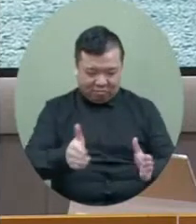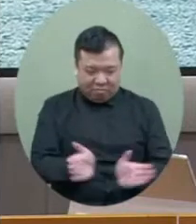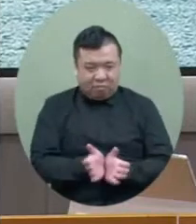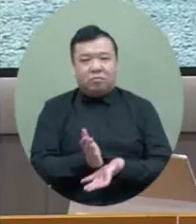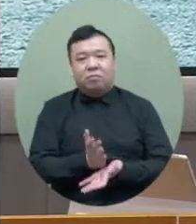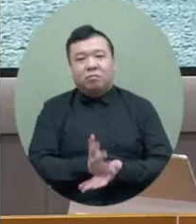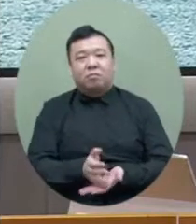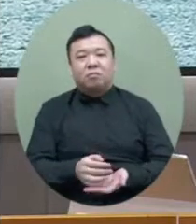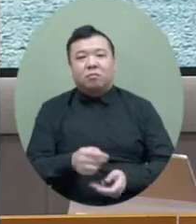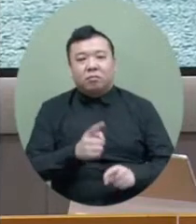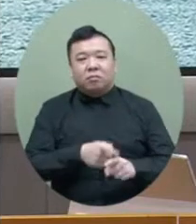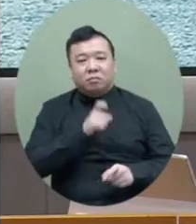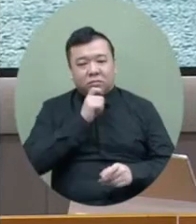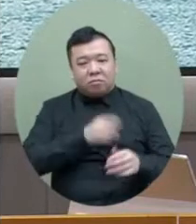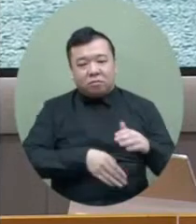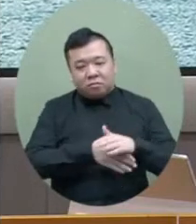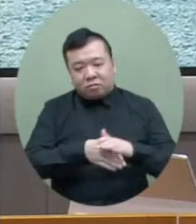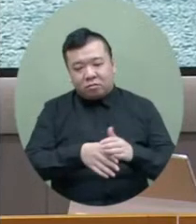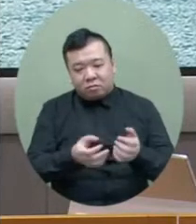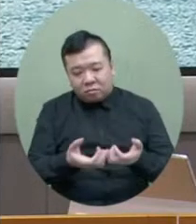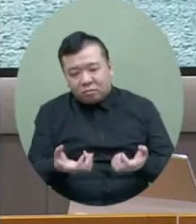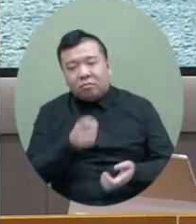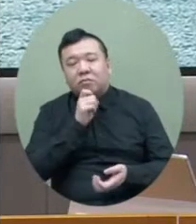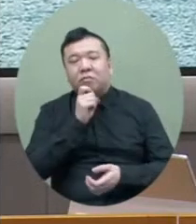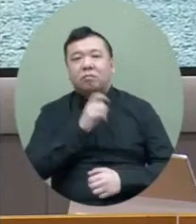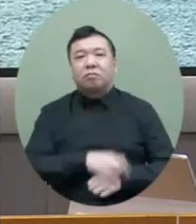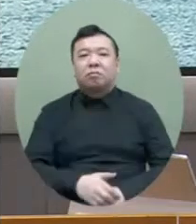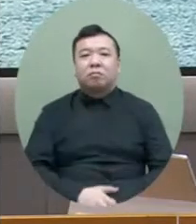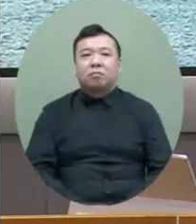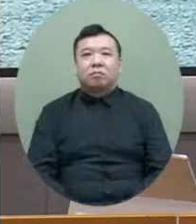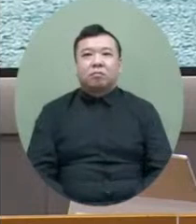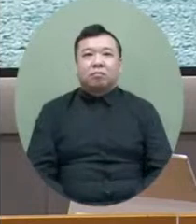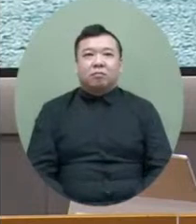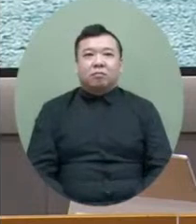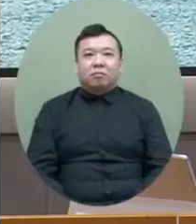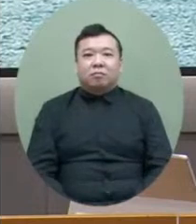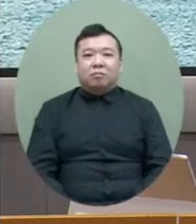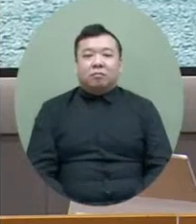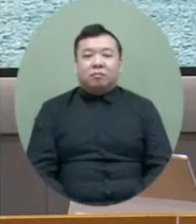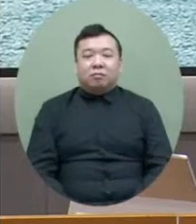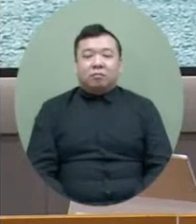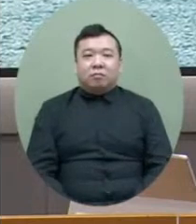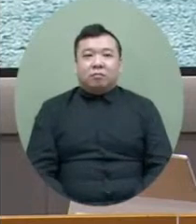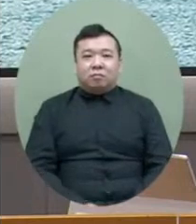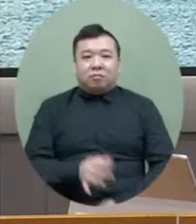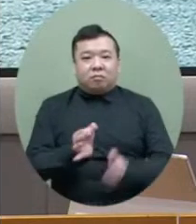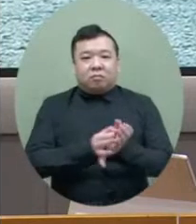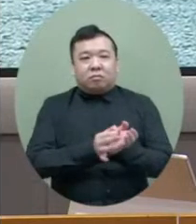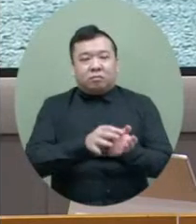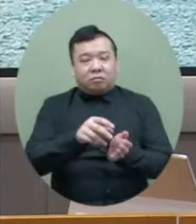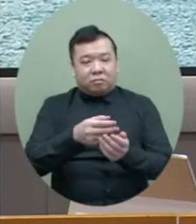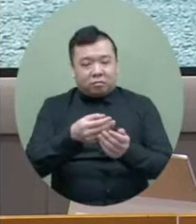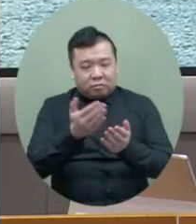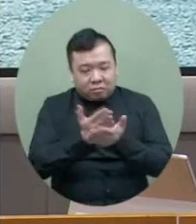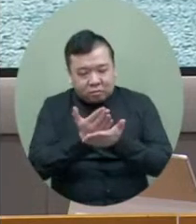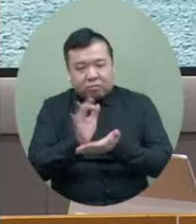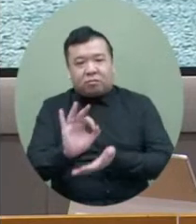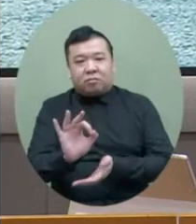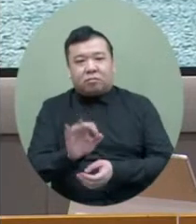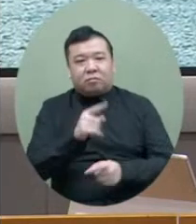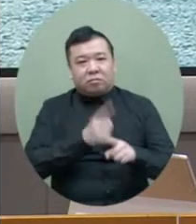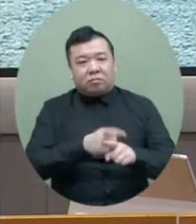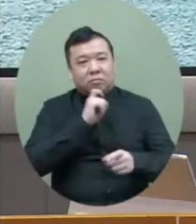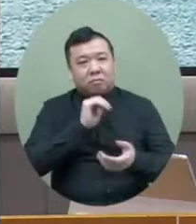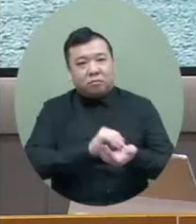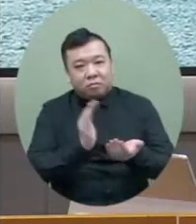It's not like they're all 4 units are joining each other, so some are probably a bit further apart. We have not obtained